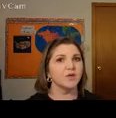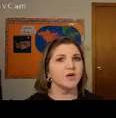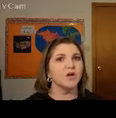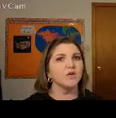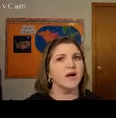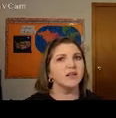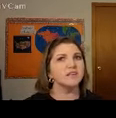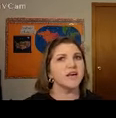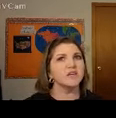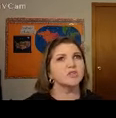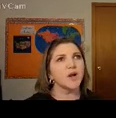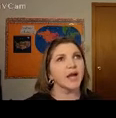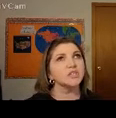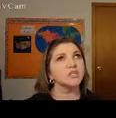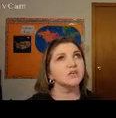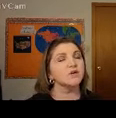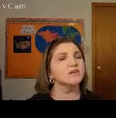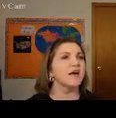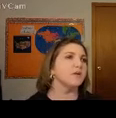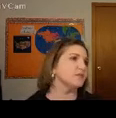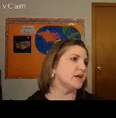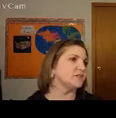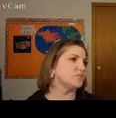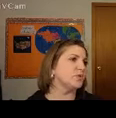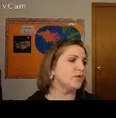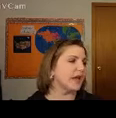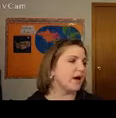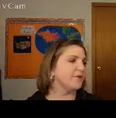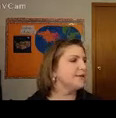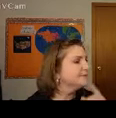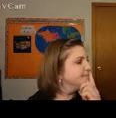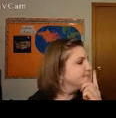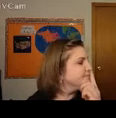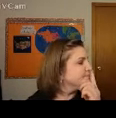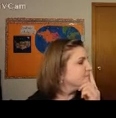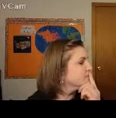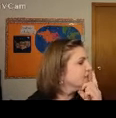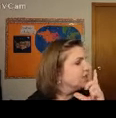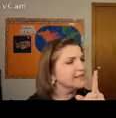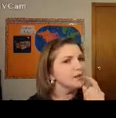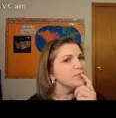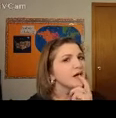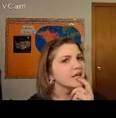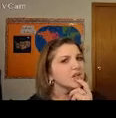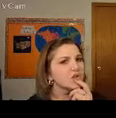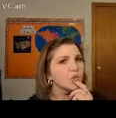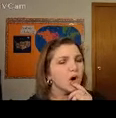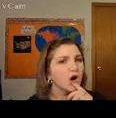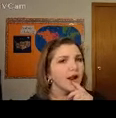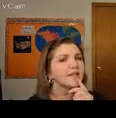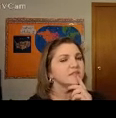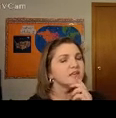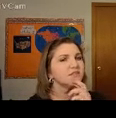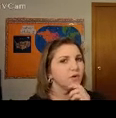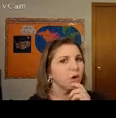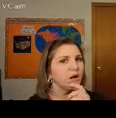game. Well, is that a contraction or is that a possessive pronoun? Let me plug in you are